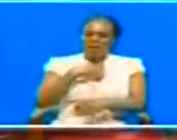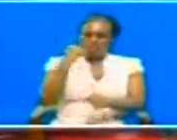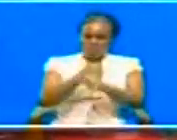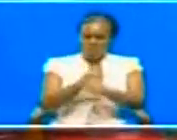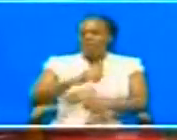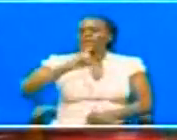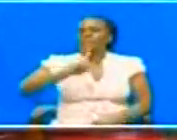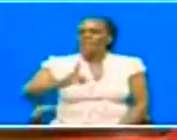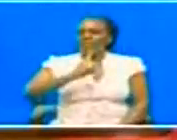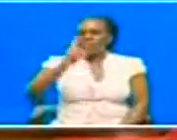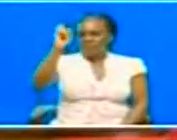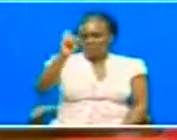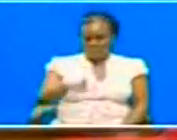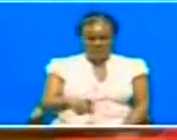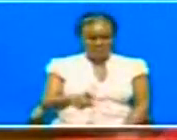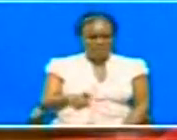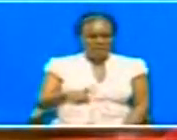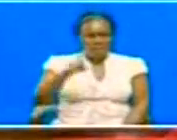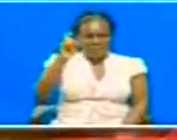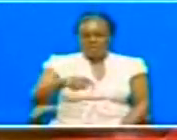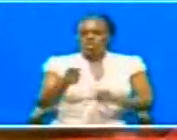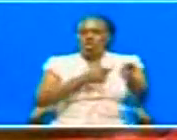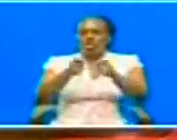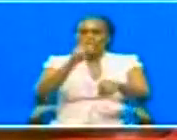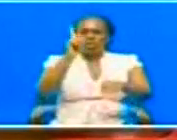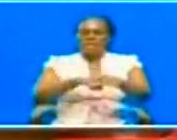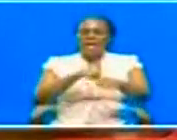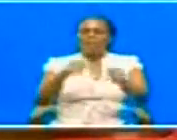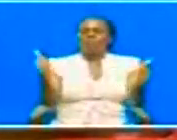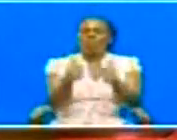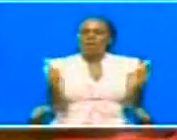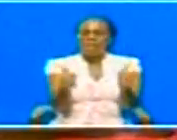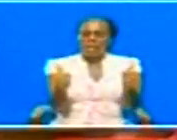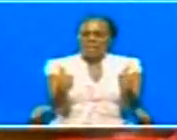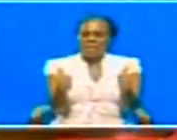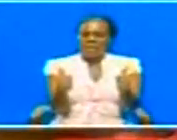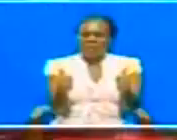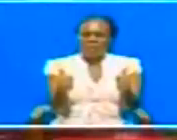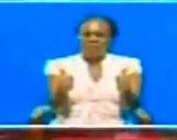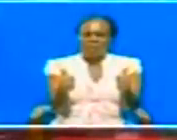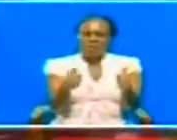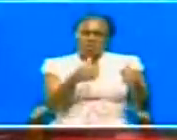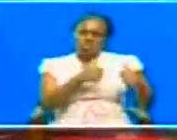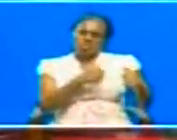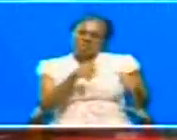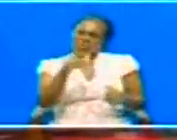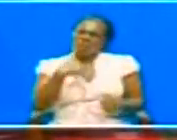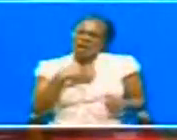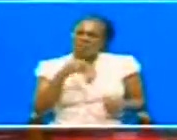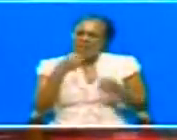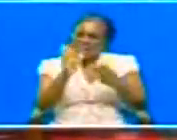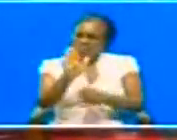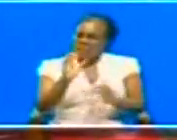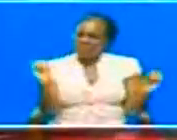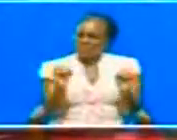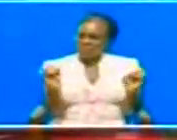You have to be really disciplined, and I have to really manage my time well. Yeah. And it's a good thing you don't have a boyfriend. You know, they're very distracting, by the way. I didn't say